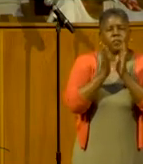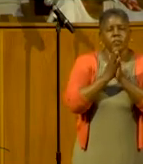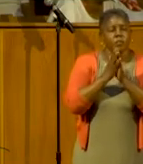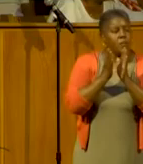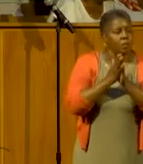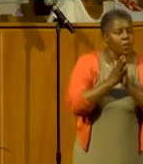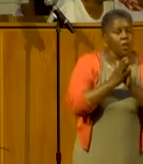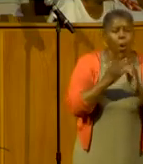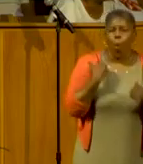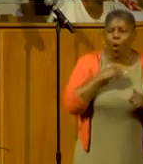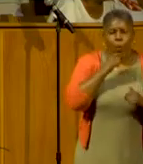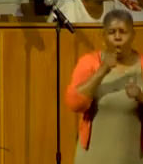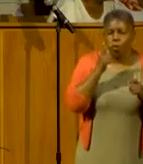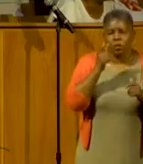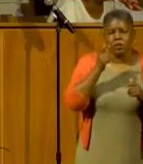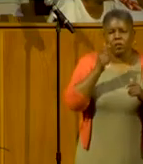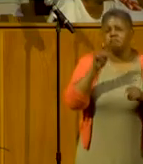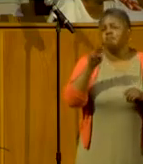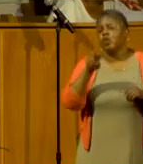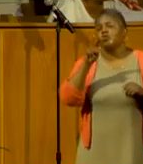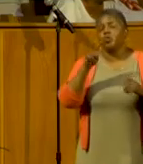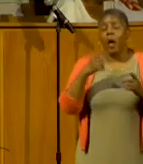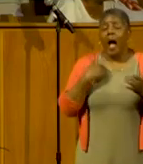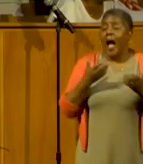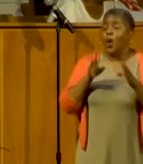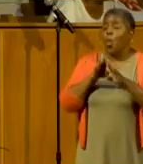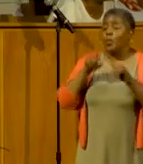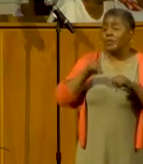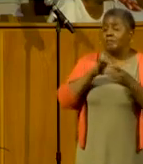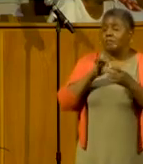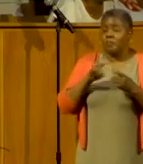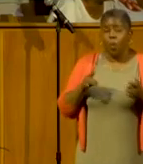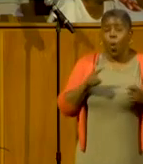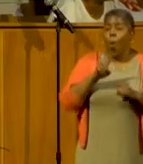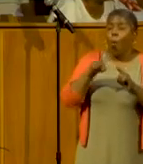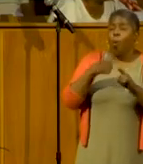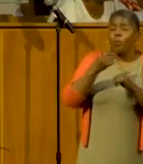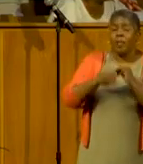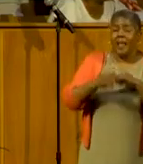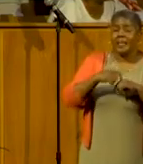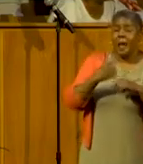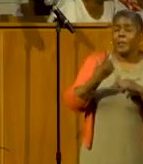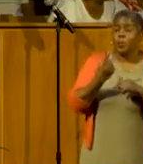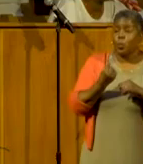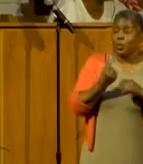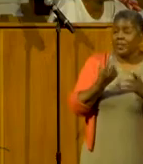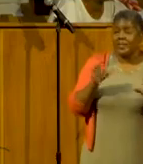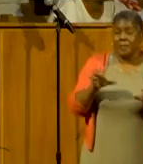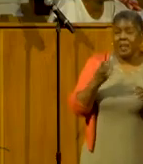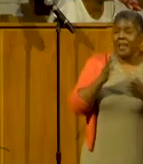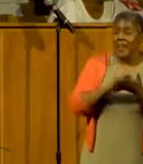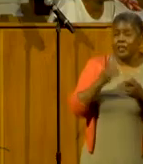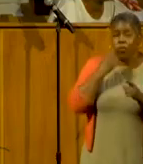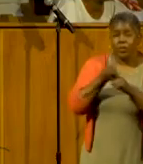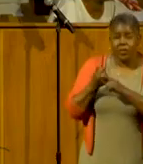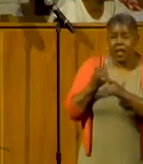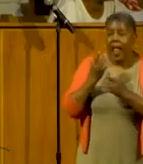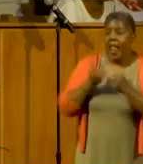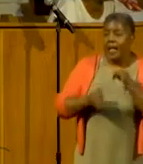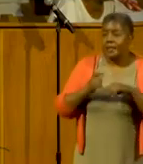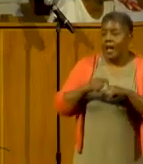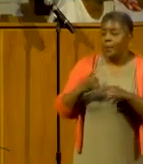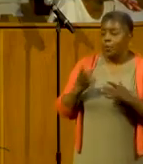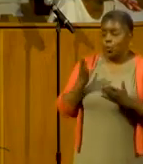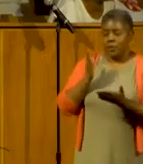We won't judge you. I'll close with this. When was the last time you did something for yourself? When was the last time you stopped and